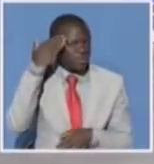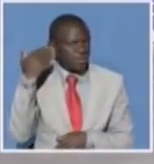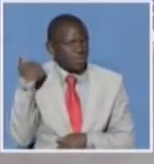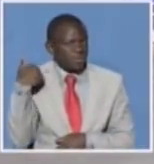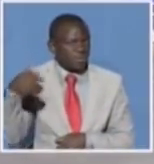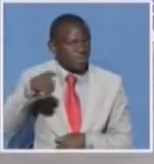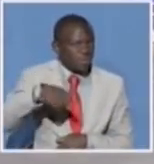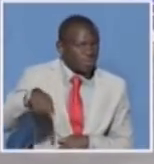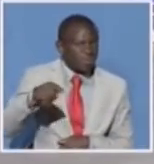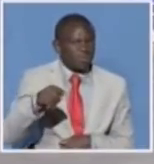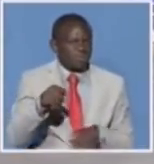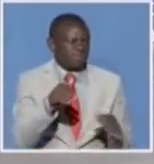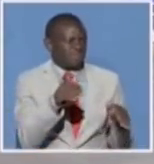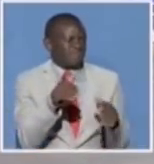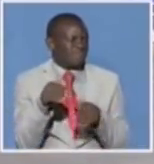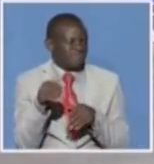or